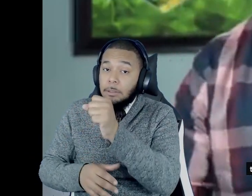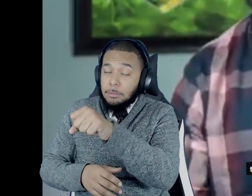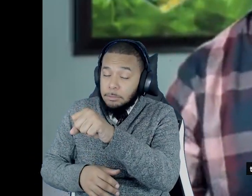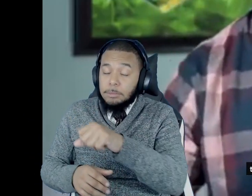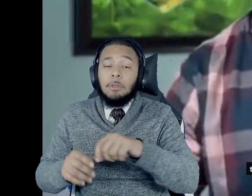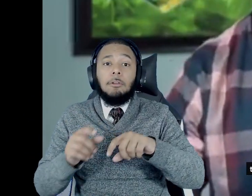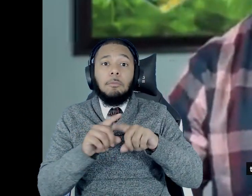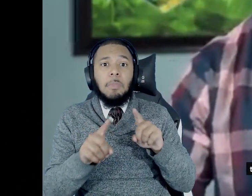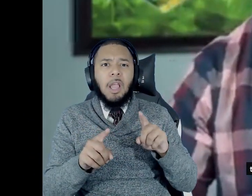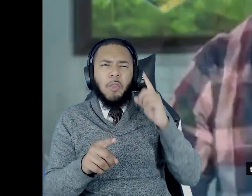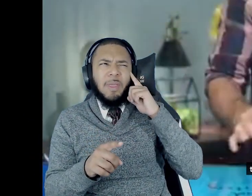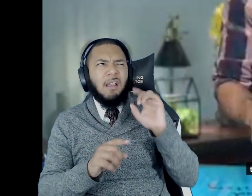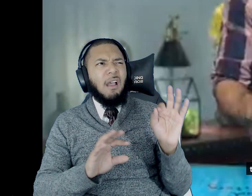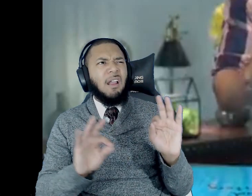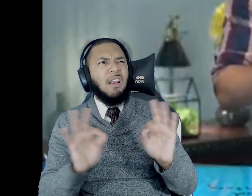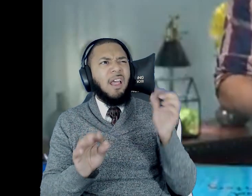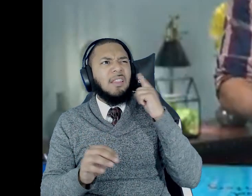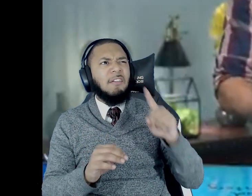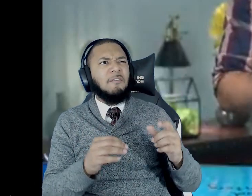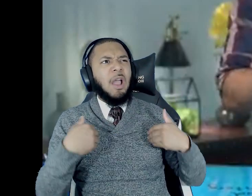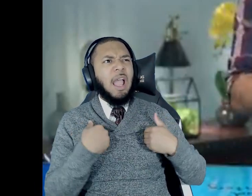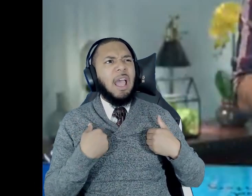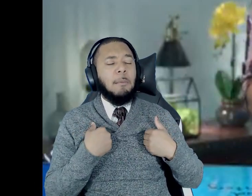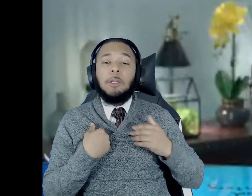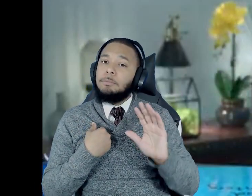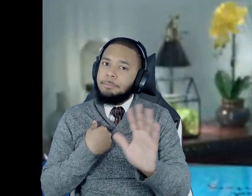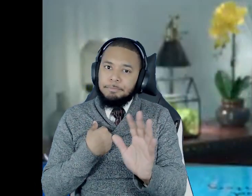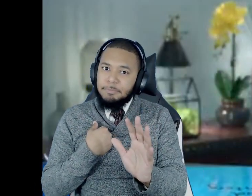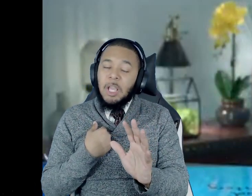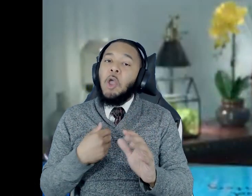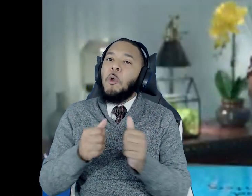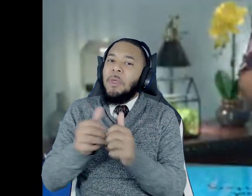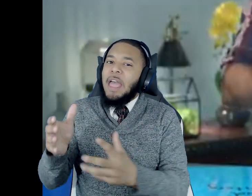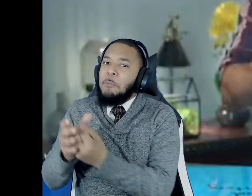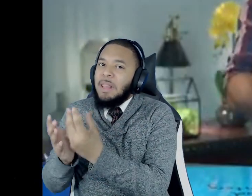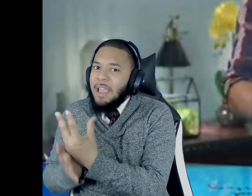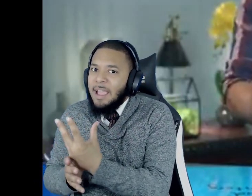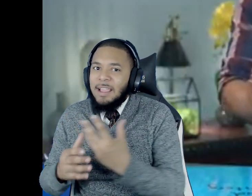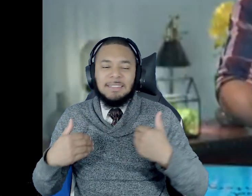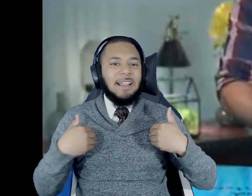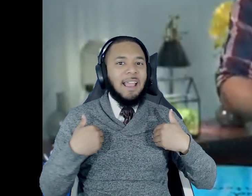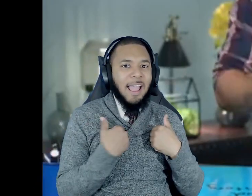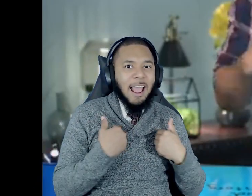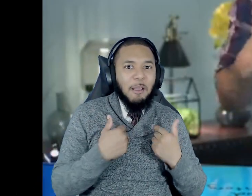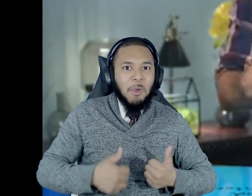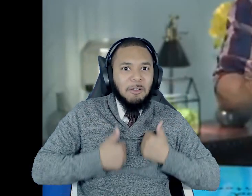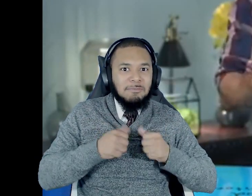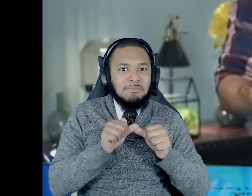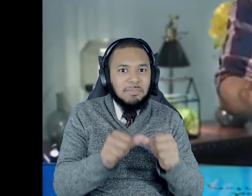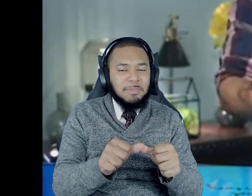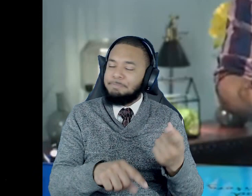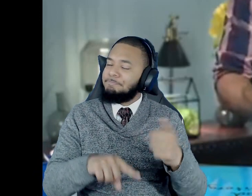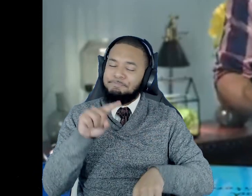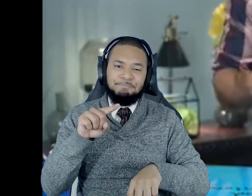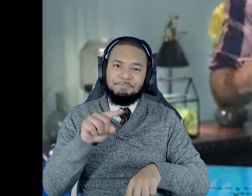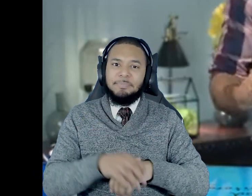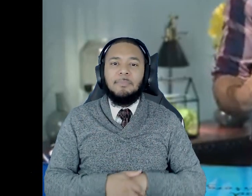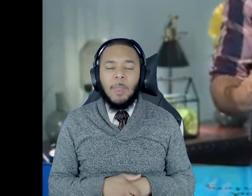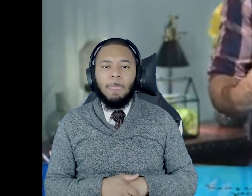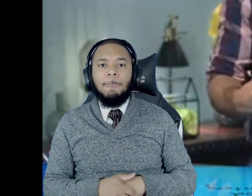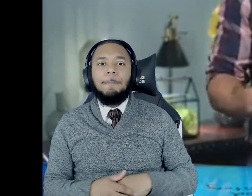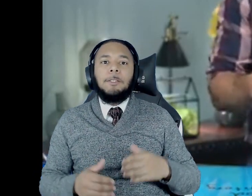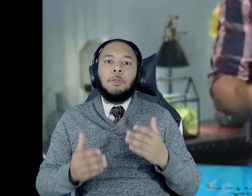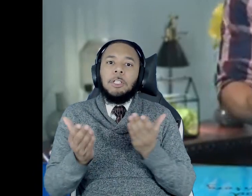plants, you don't have animals. So these services, these types of things that just simply get done throughout the day in